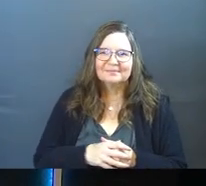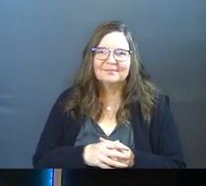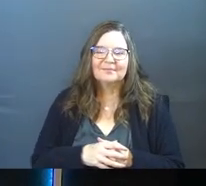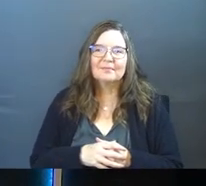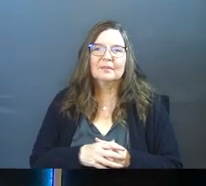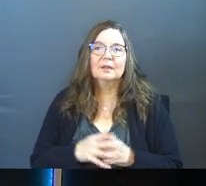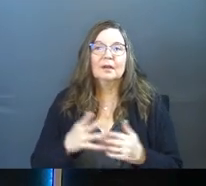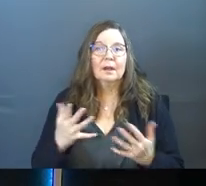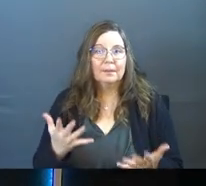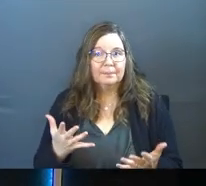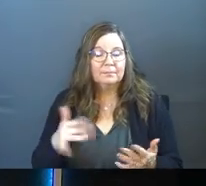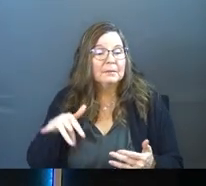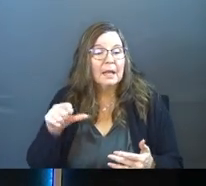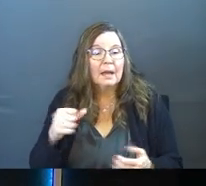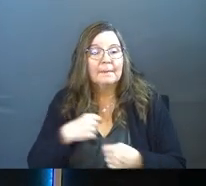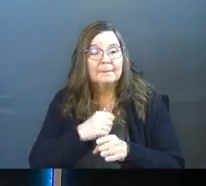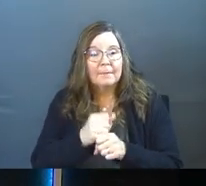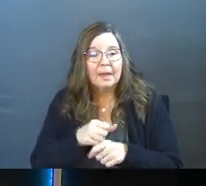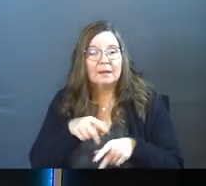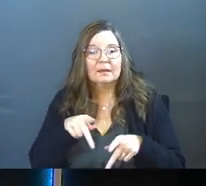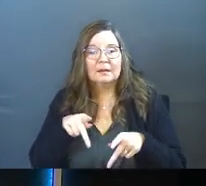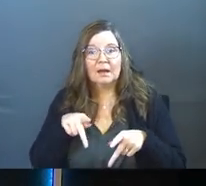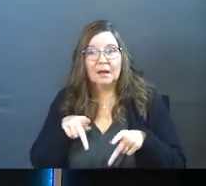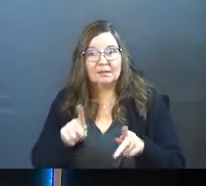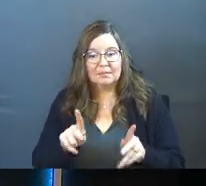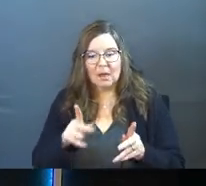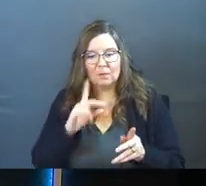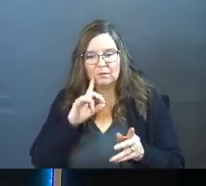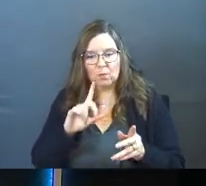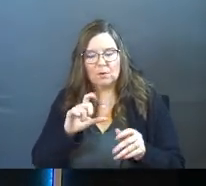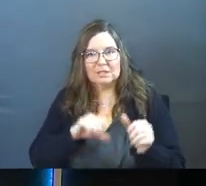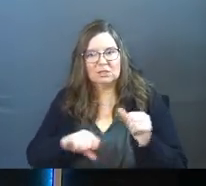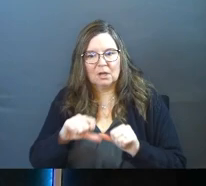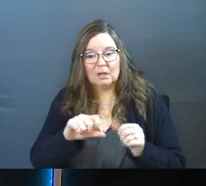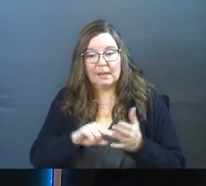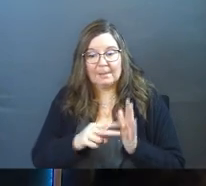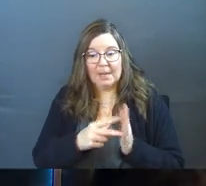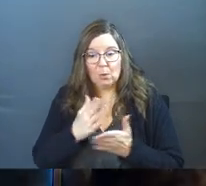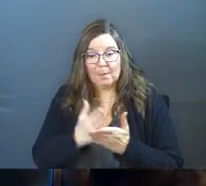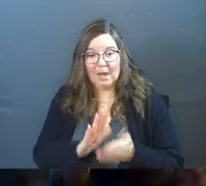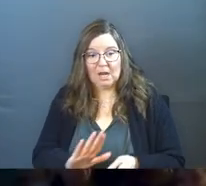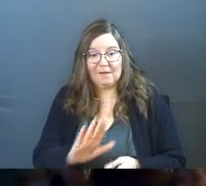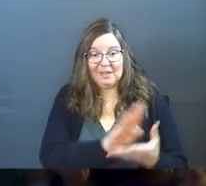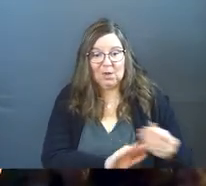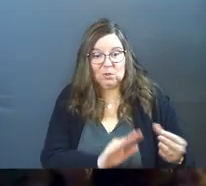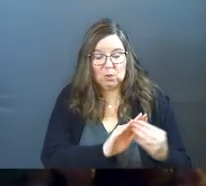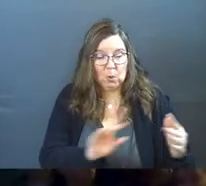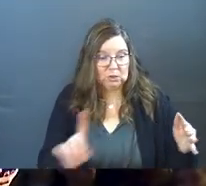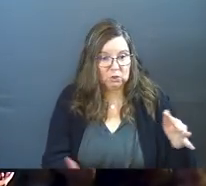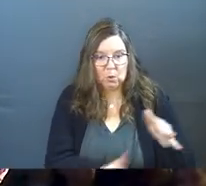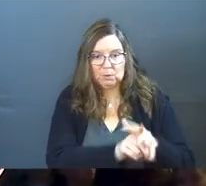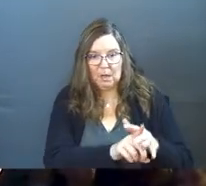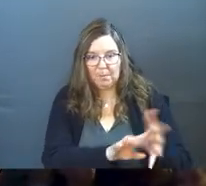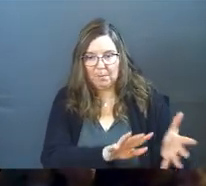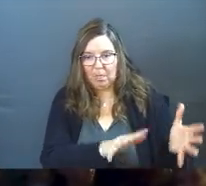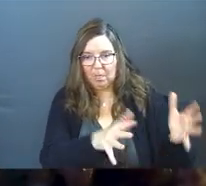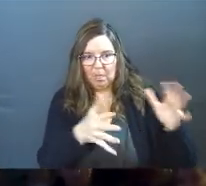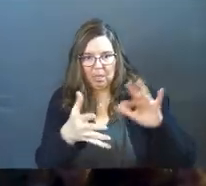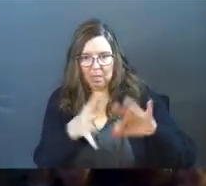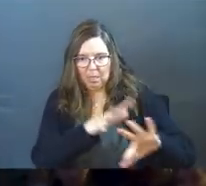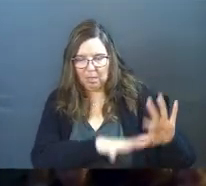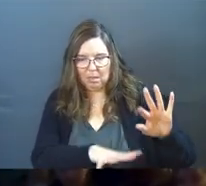math? Make allowances for each other. What does that mean? That means when part of their story shows up,